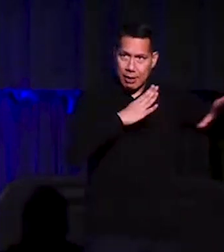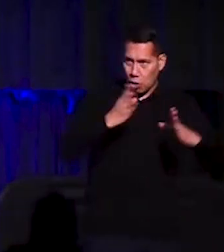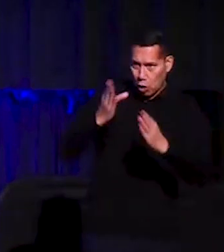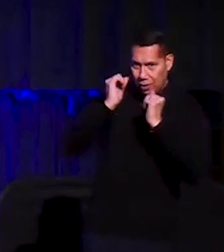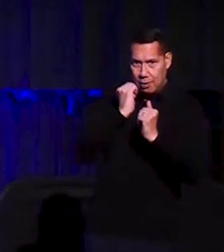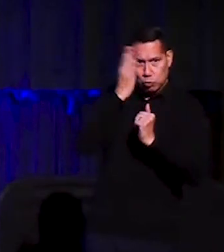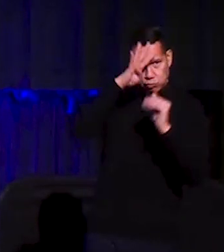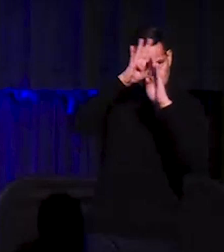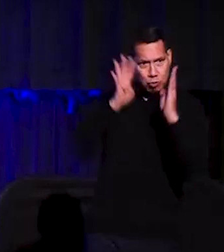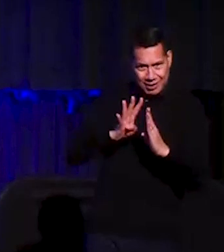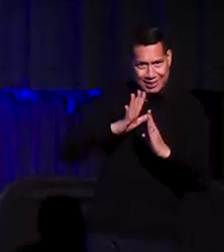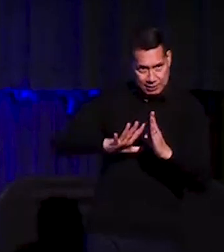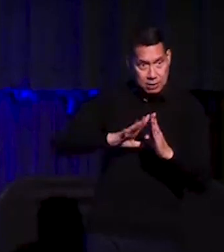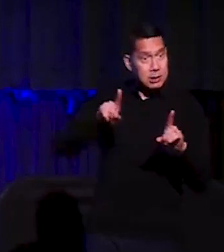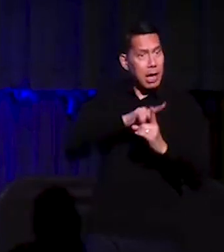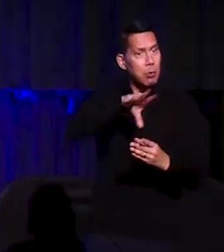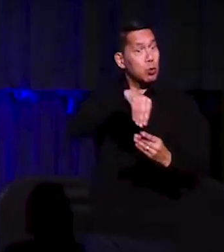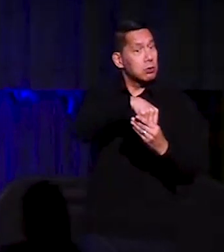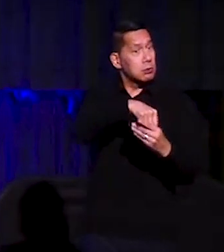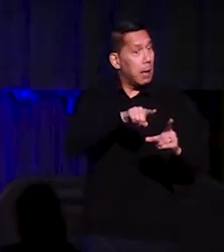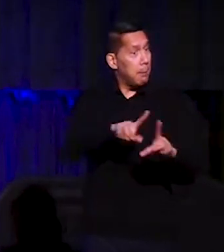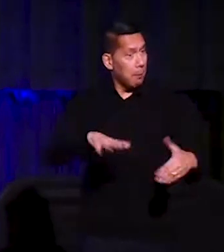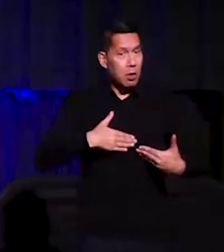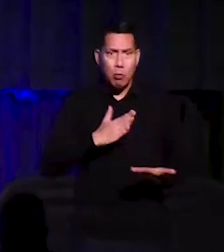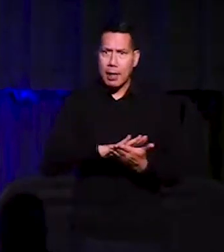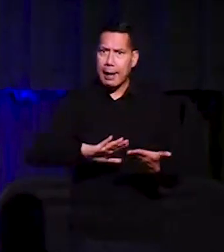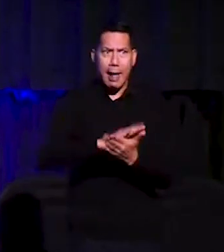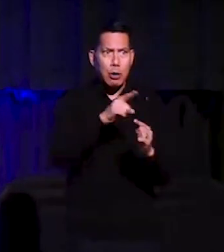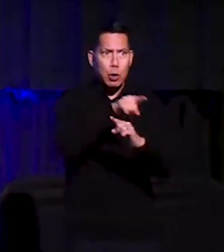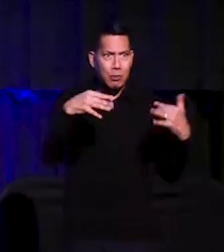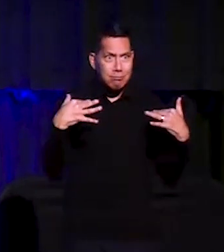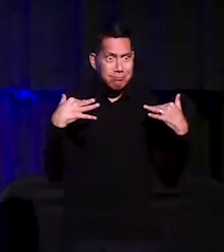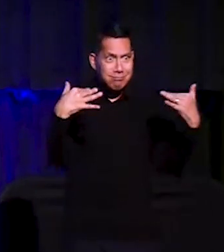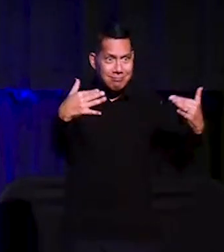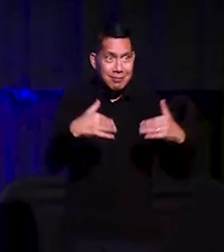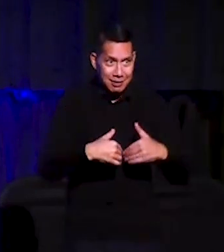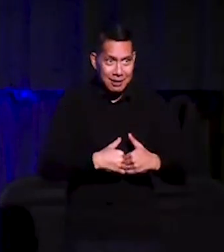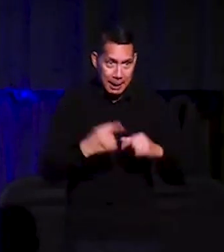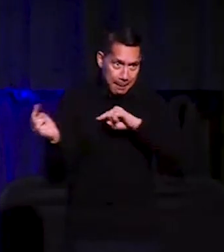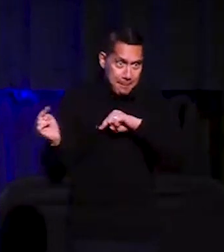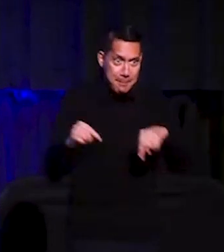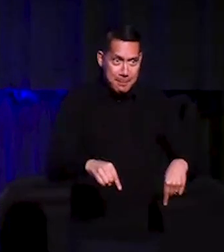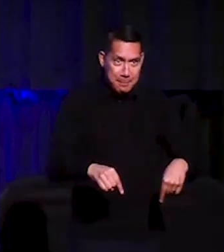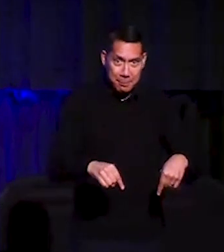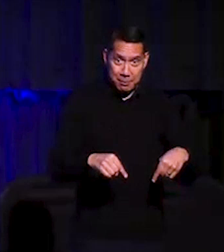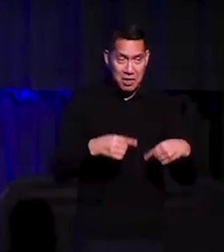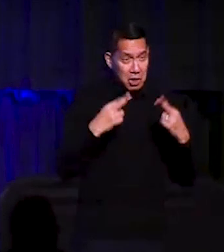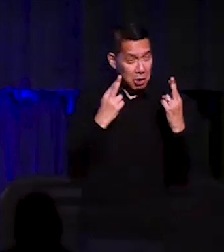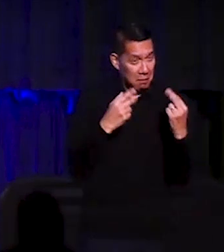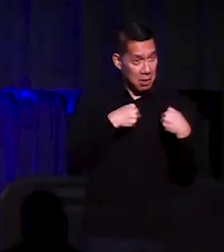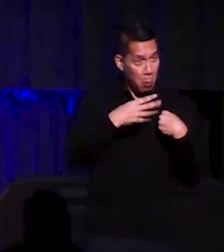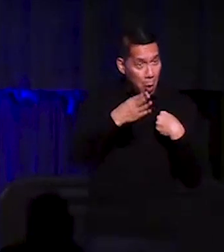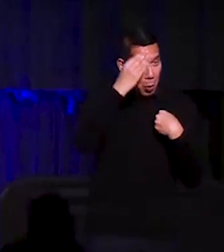and inclusions as well. So I'm really glad that all of you are here today, showed up. Hopefully